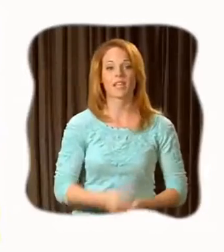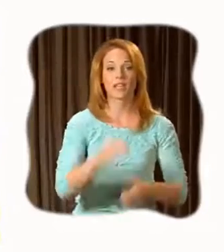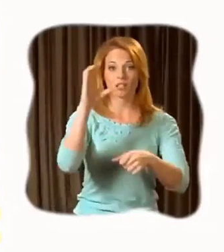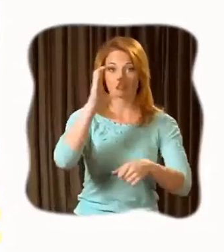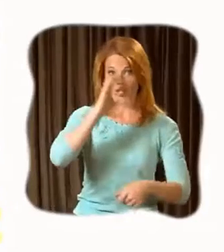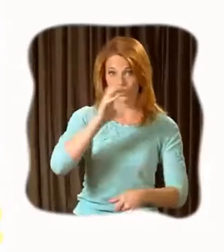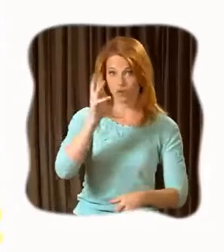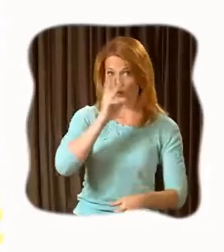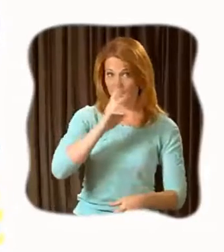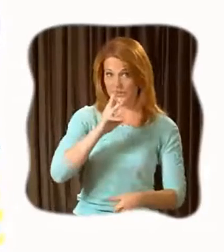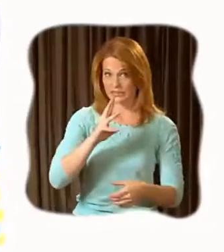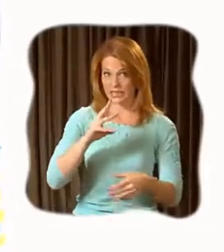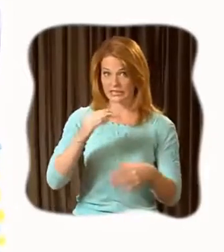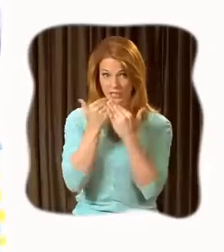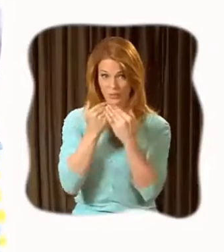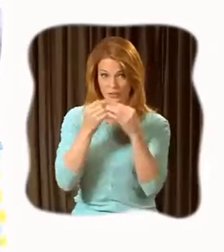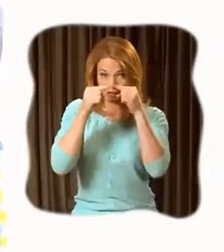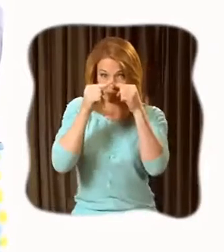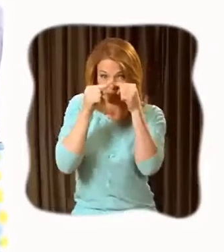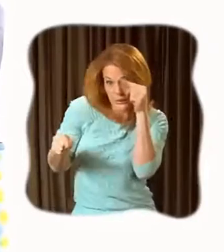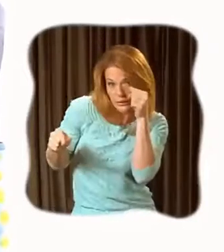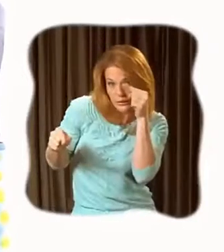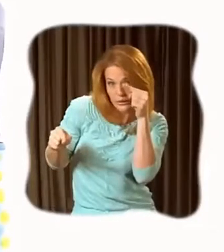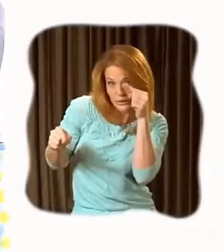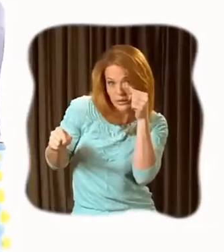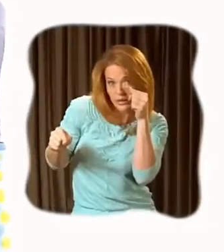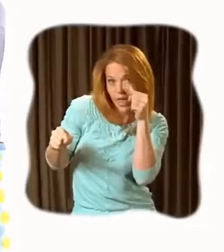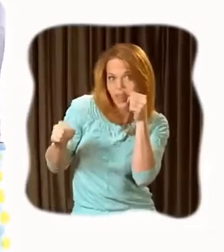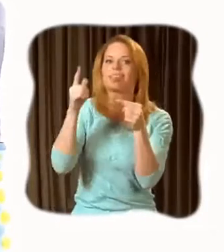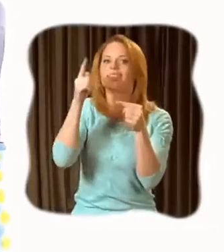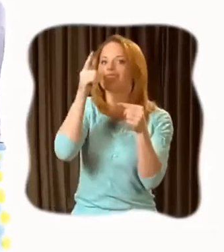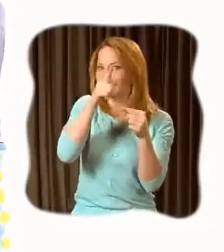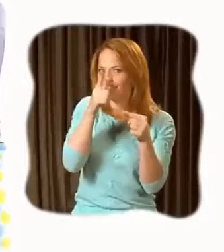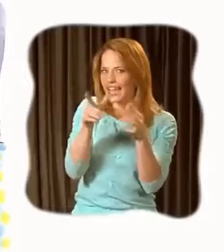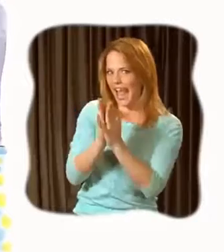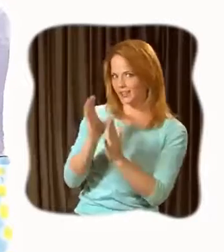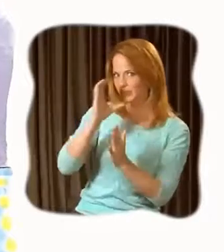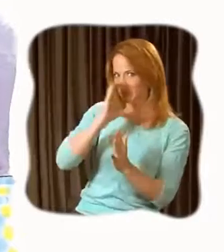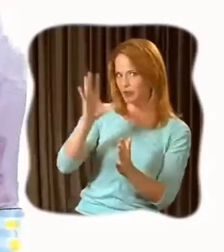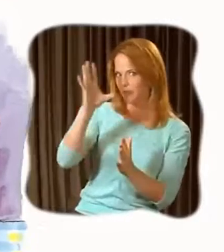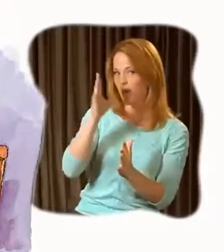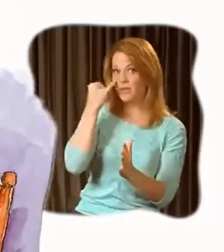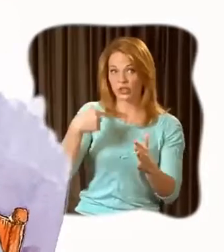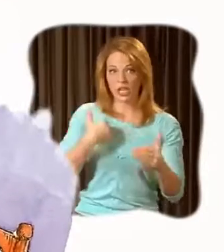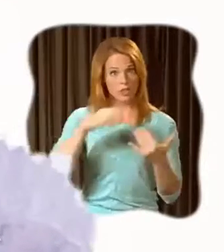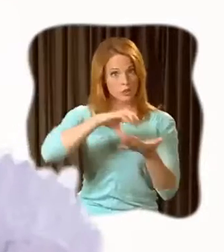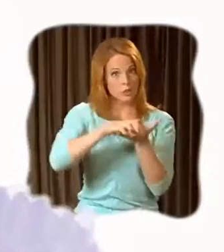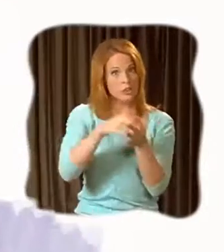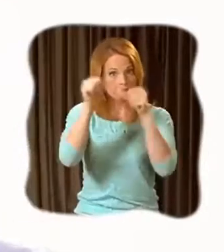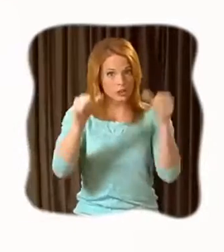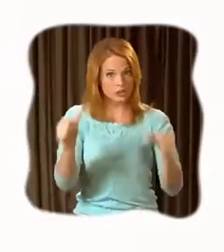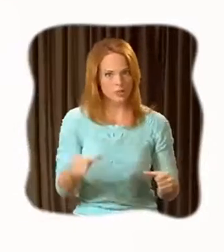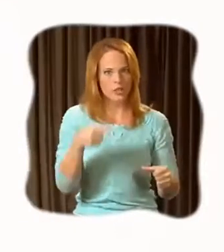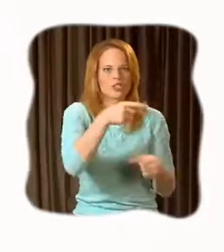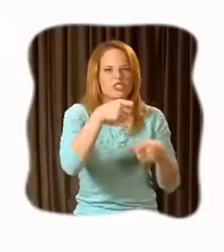said Wilson. Chester and Wilson cut their sandwiches diagonally. Lily asked Chester's mother if she